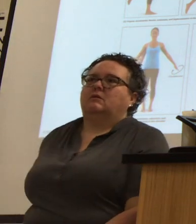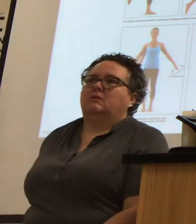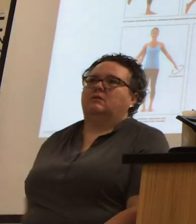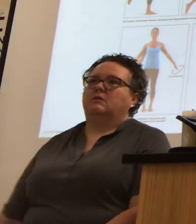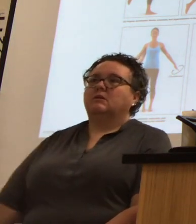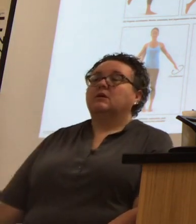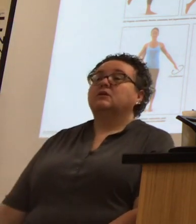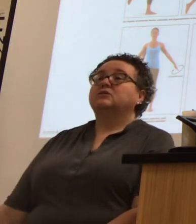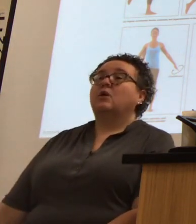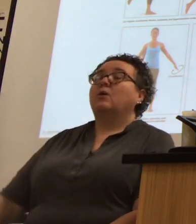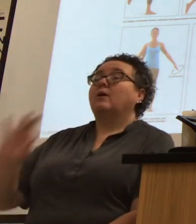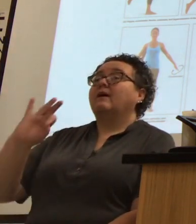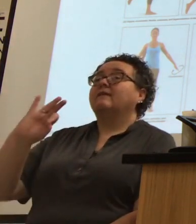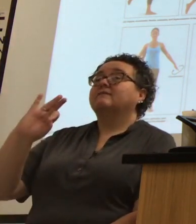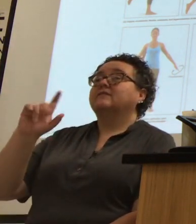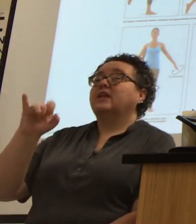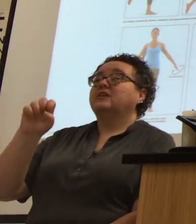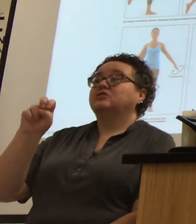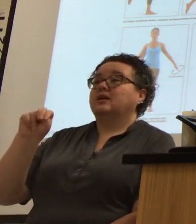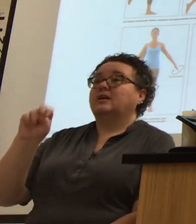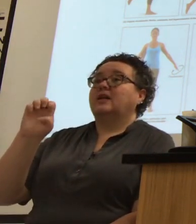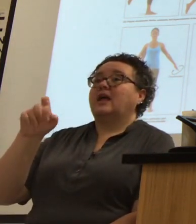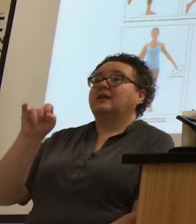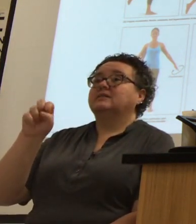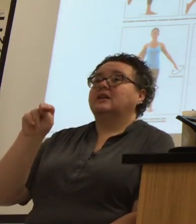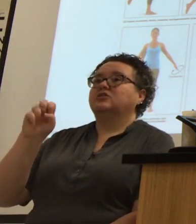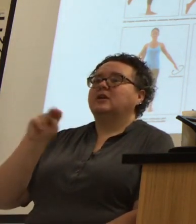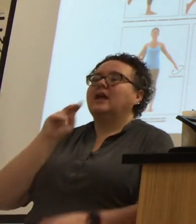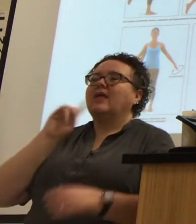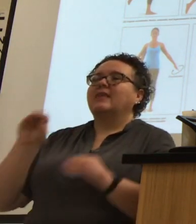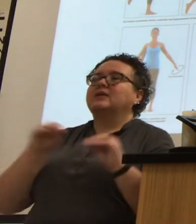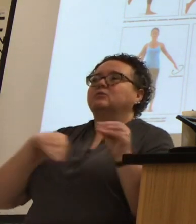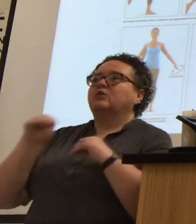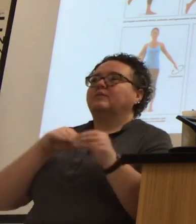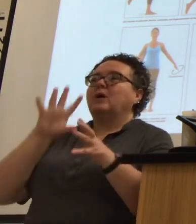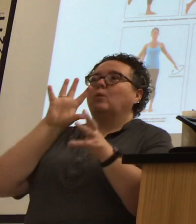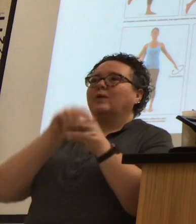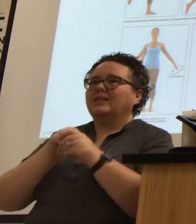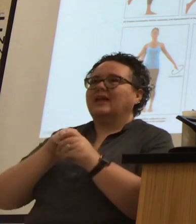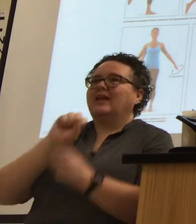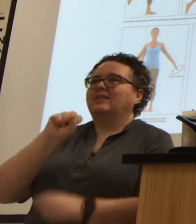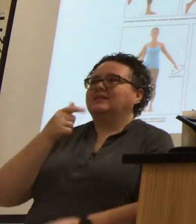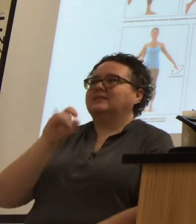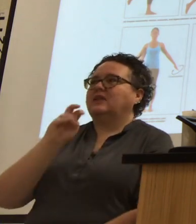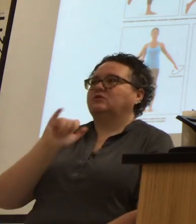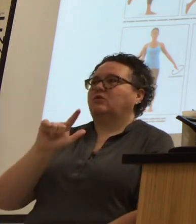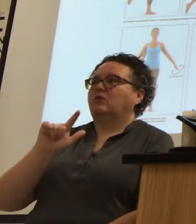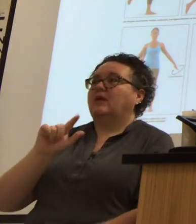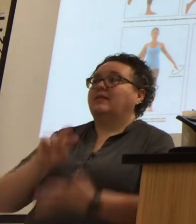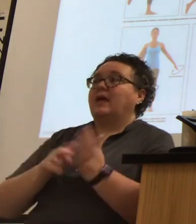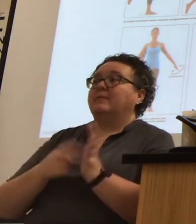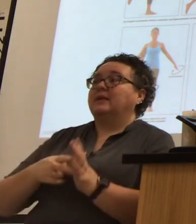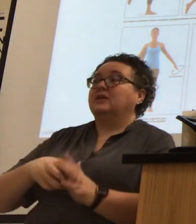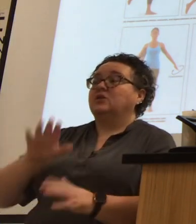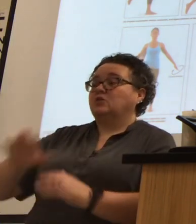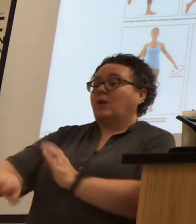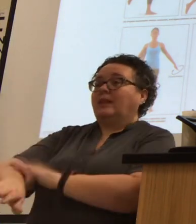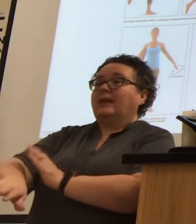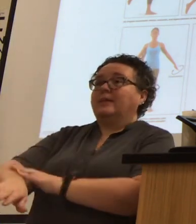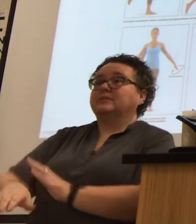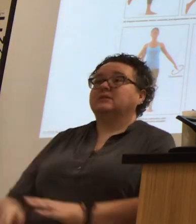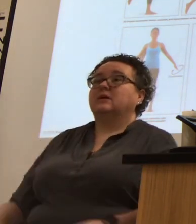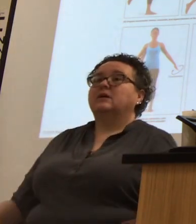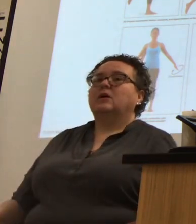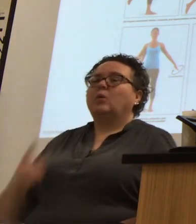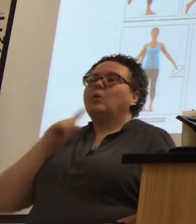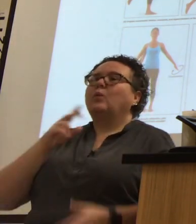Flexion extension is movement in the sagittal plane. Okay, you're moving your limbs front and back. I call